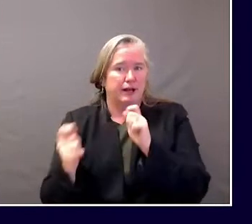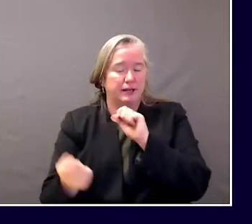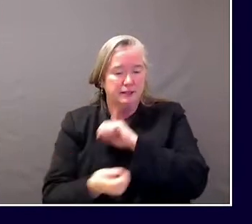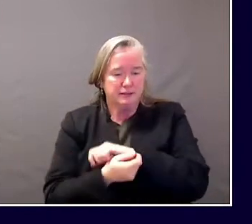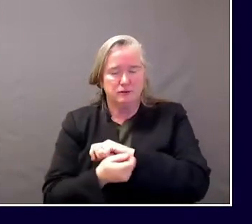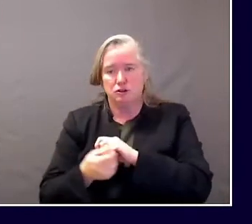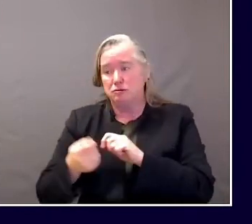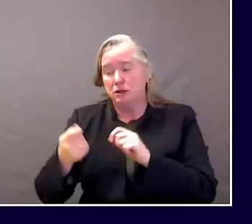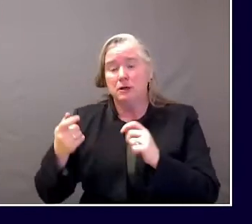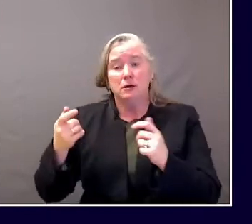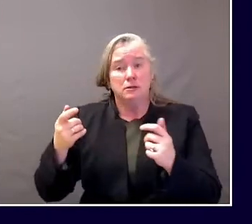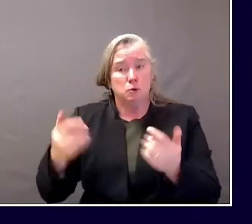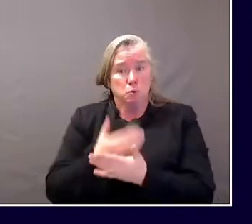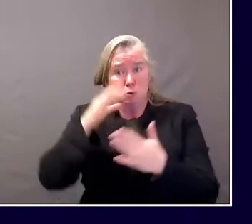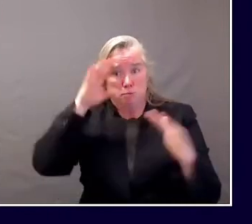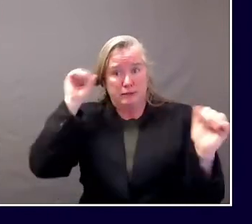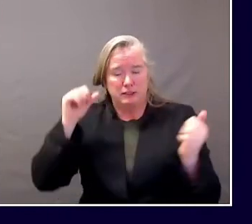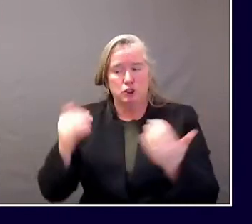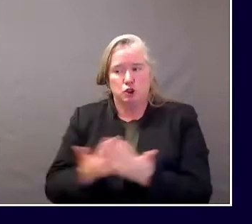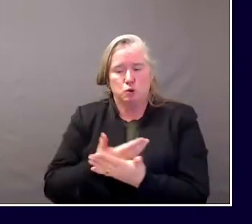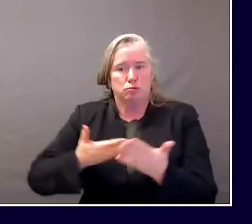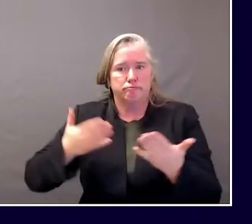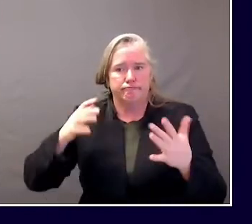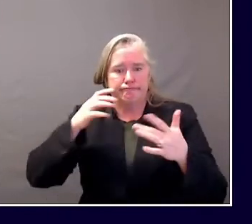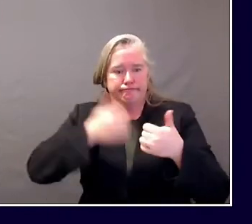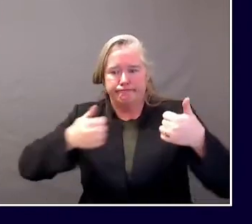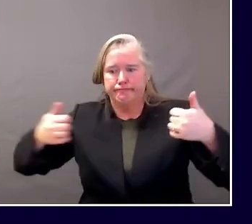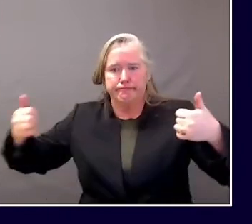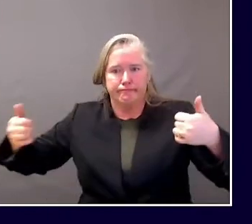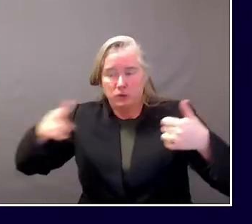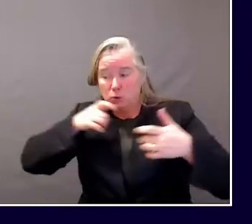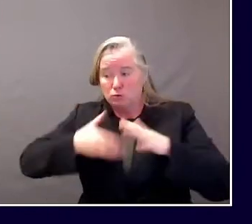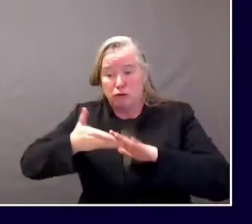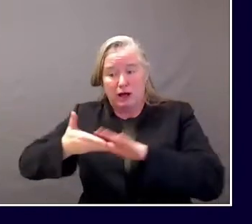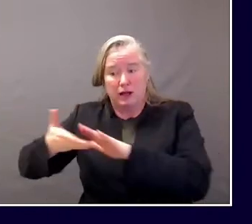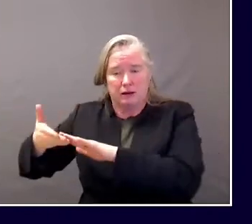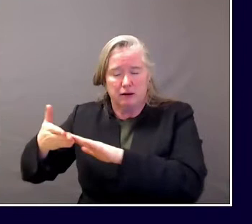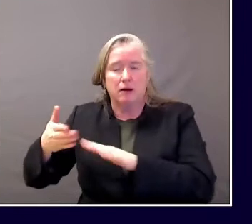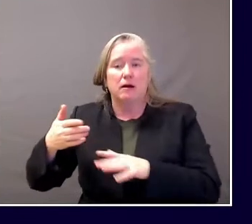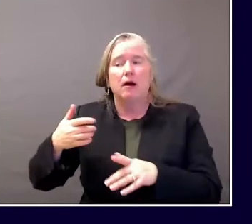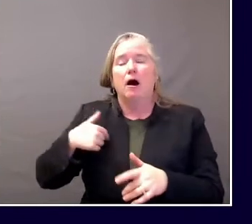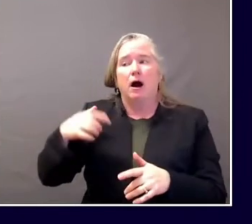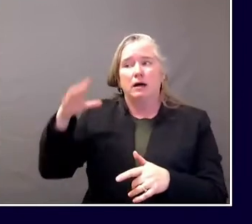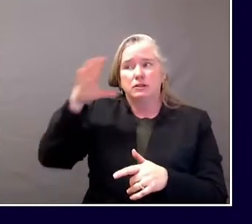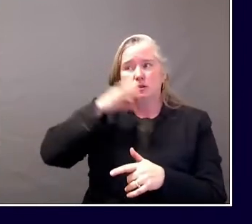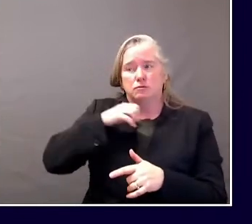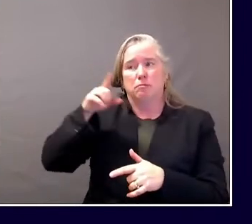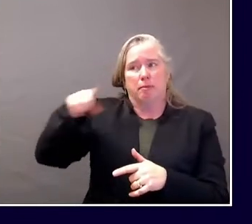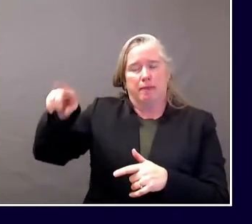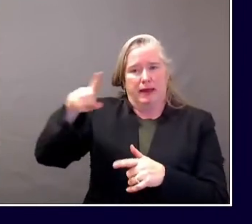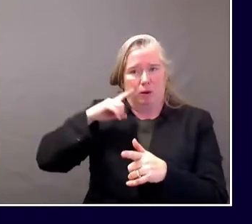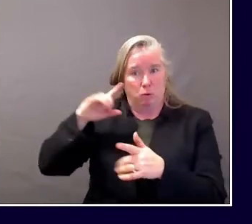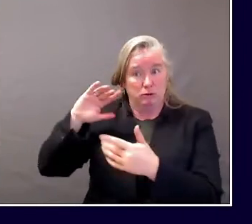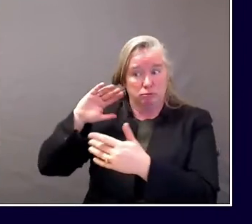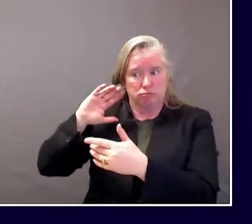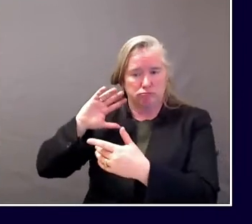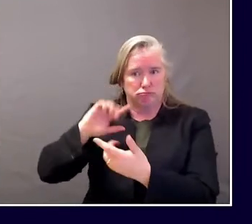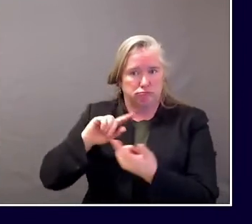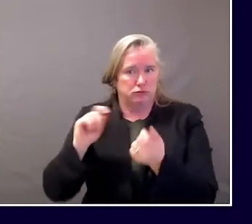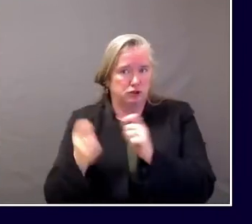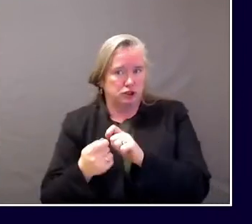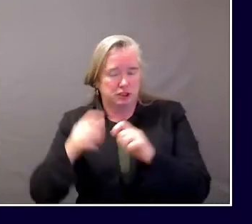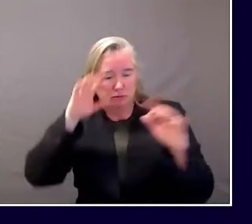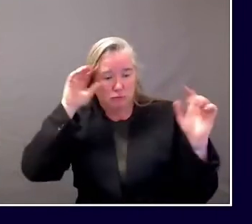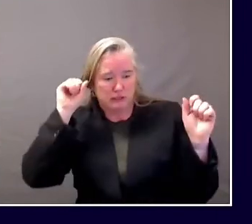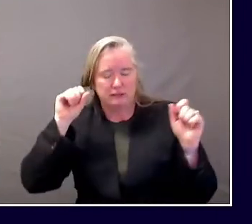their plan and their concept of operations. I suspect that they will refine that, communicate it to the US CDC and Operation Warp